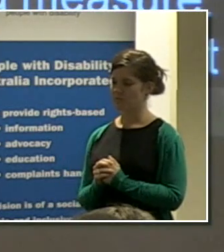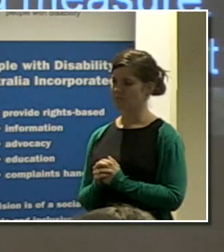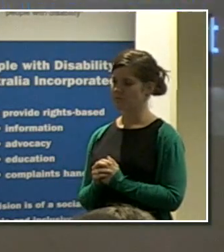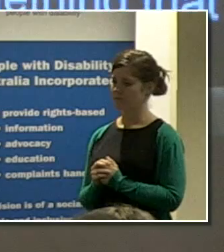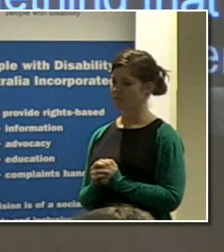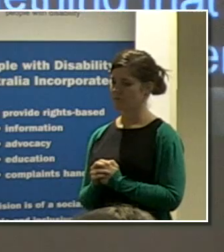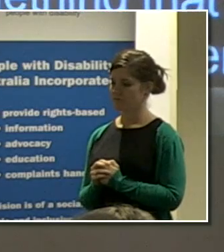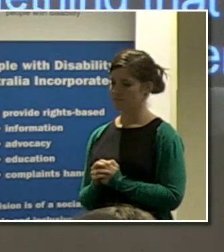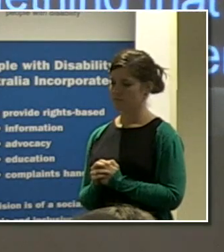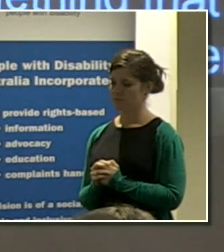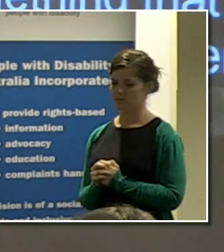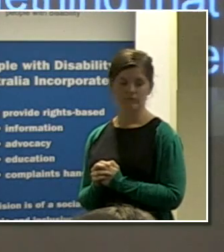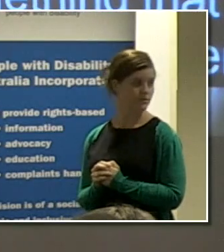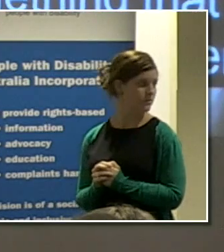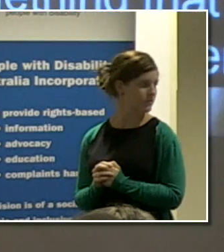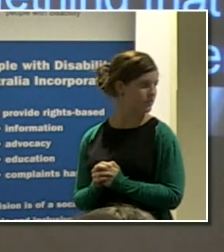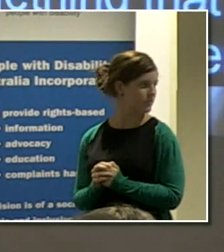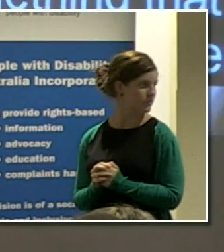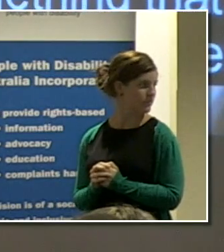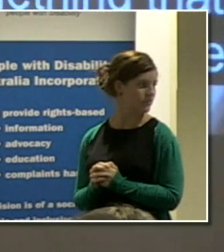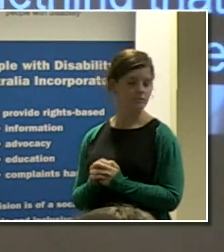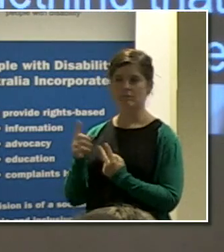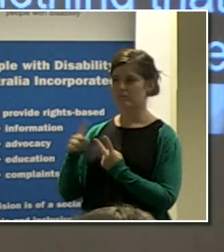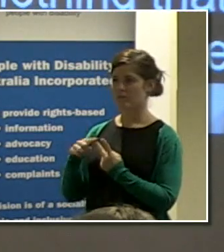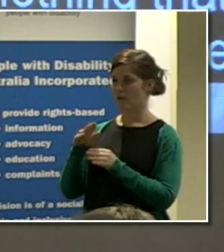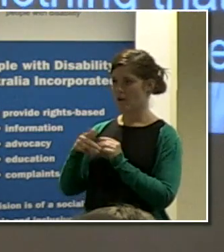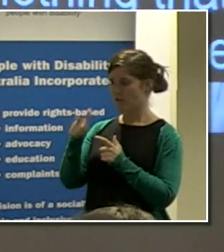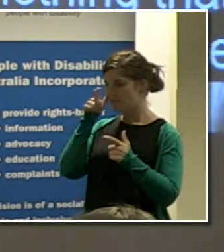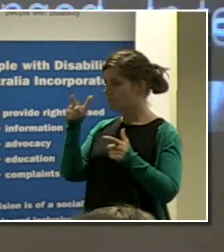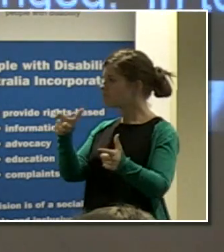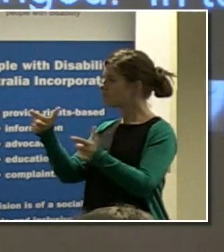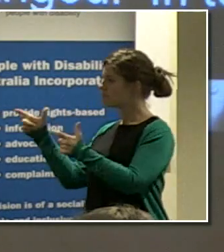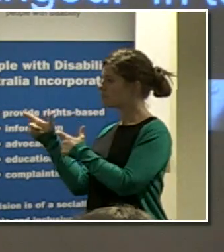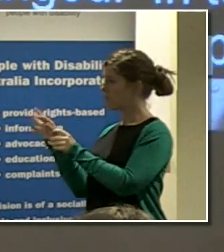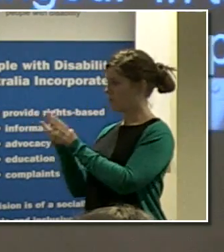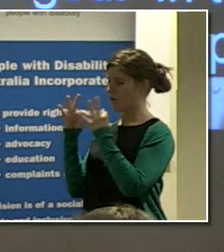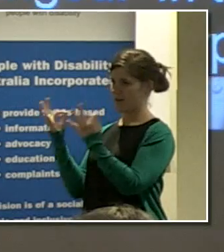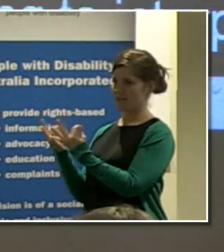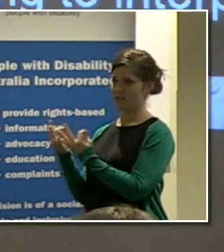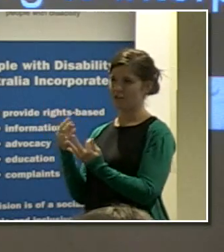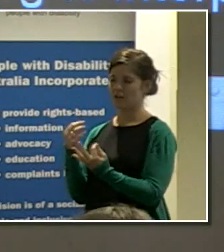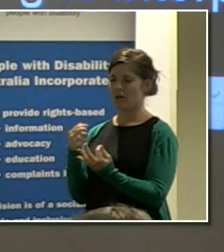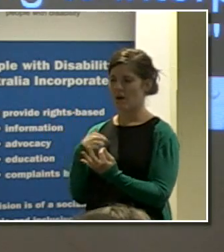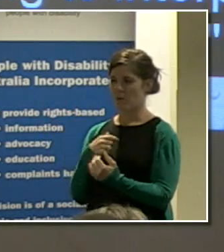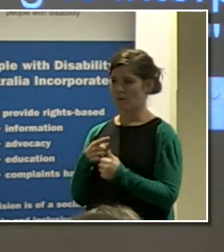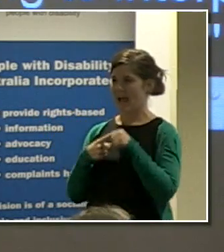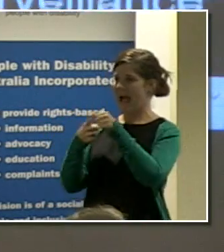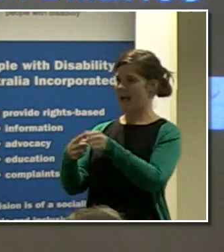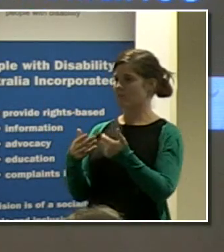of, I'm going to interpret the surveillance issue a little bit more broadly, and that